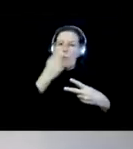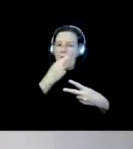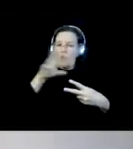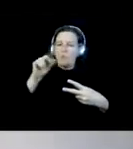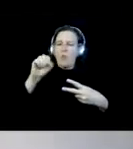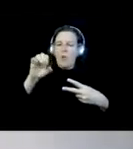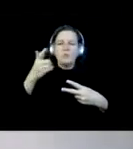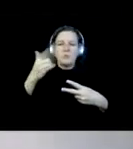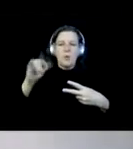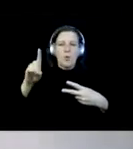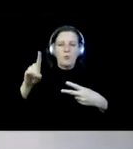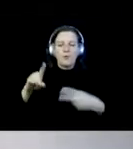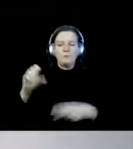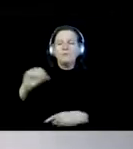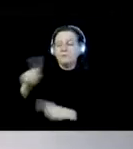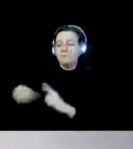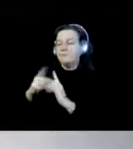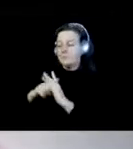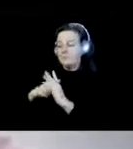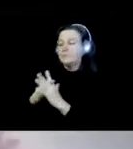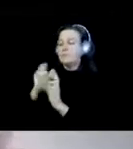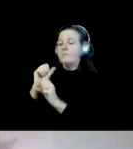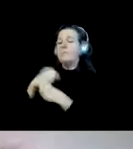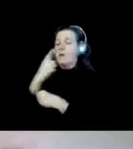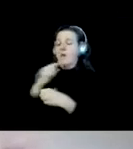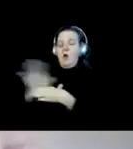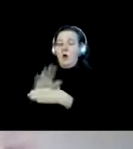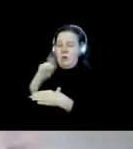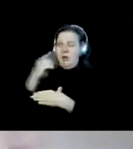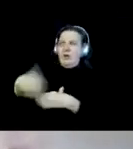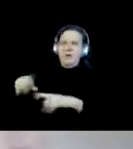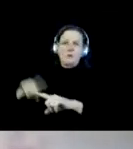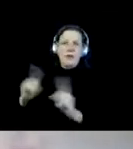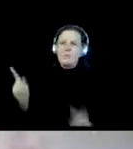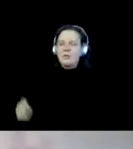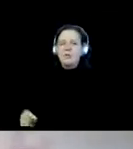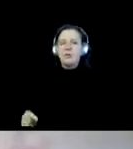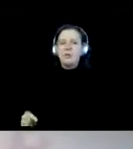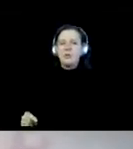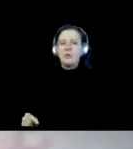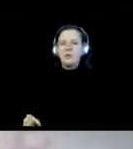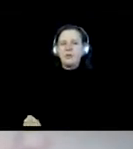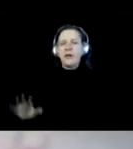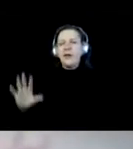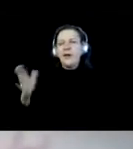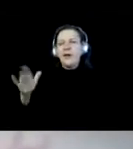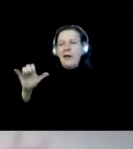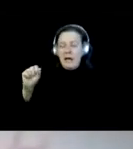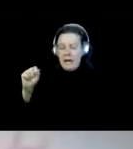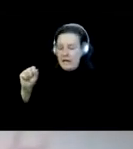Yeah, I mean, when I started making Red Film, I thought it was going to be so different than the other two, and it sort of is, but it sort of isn't.